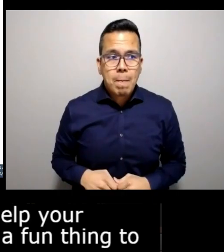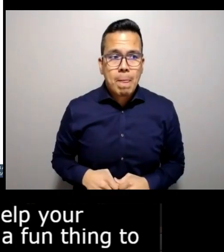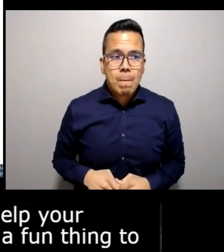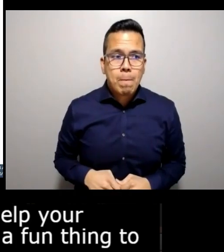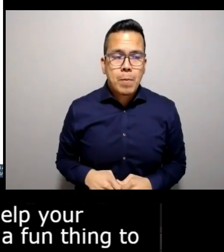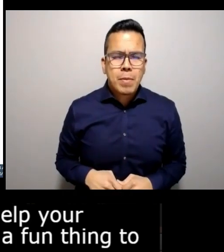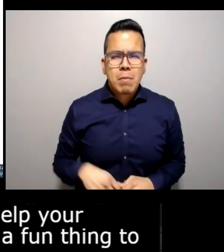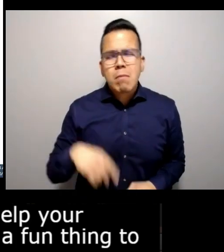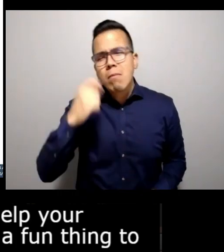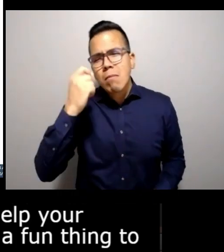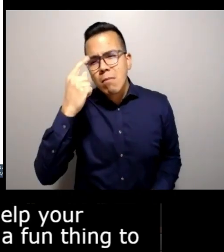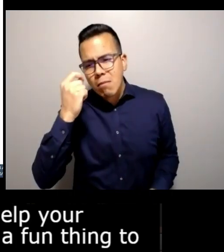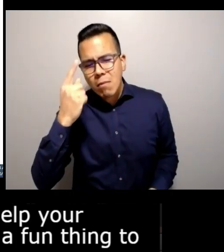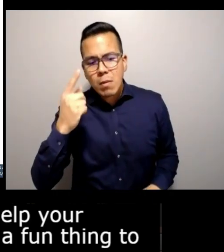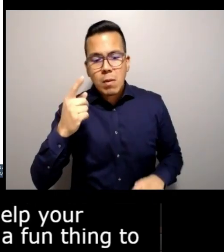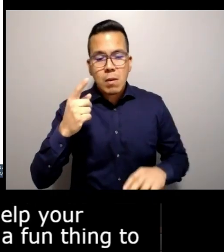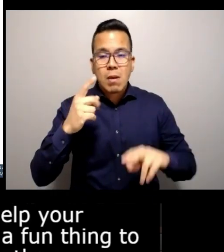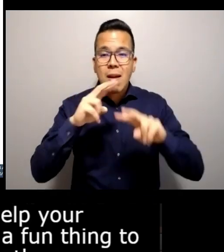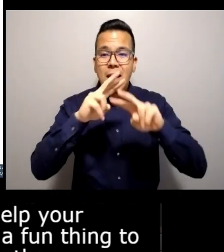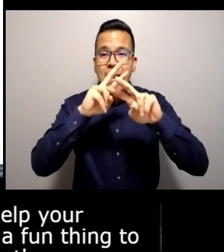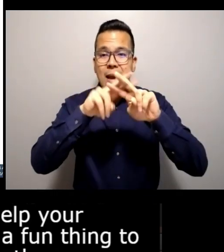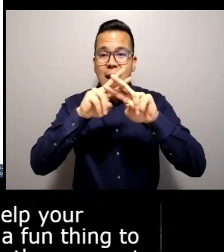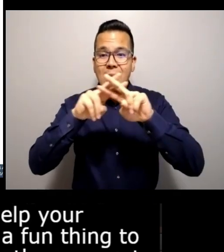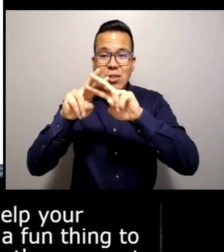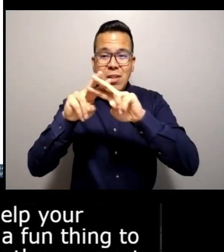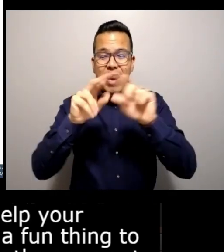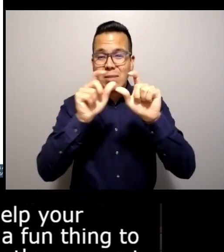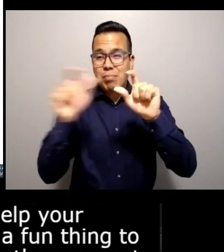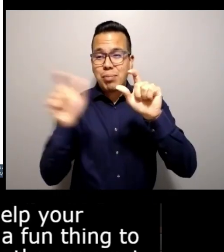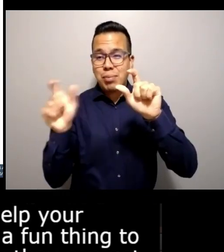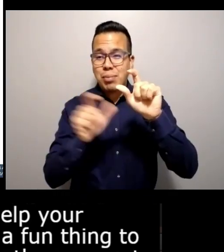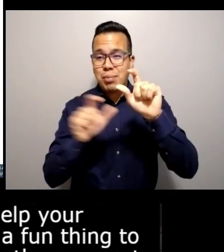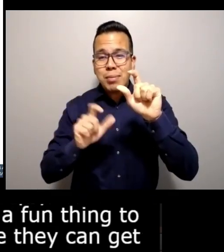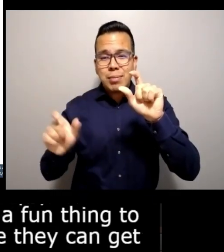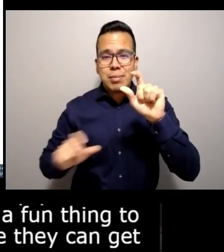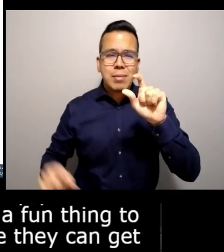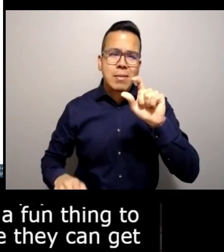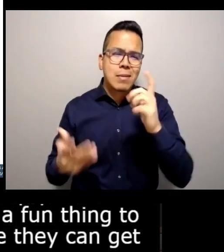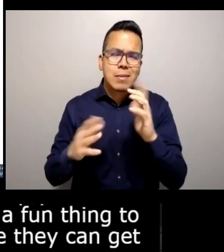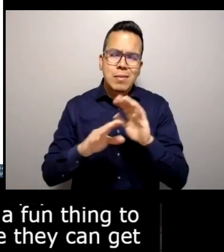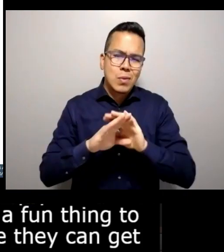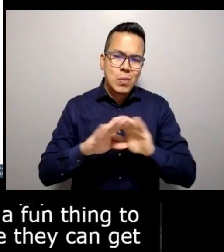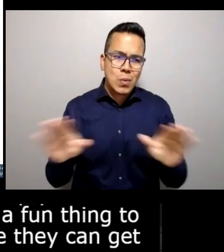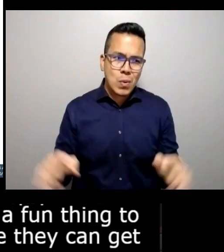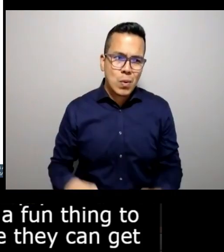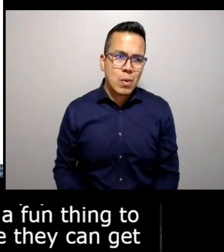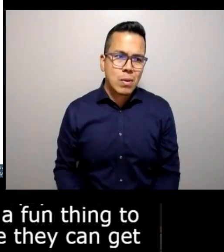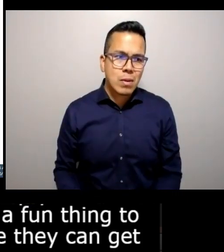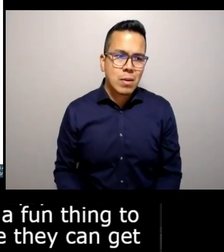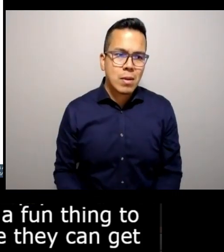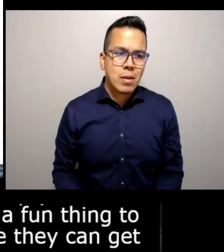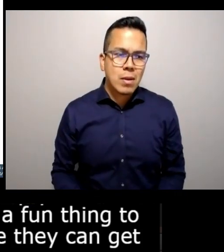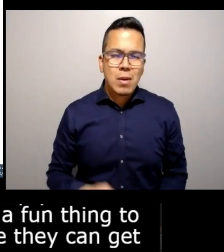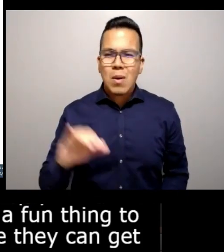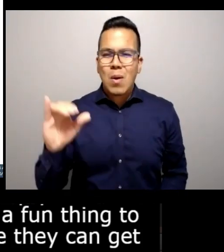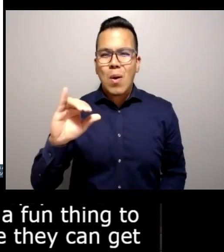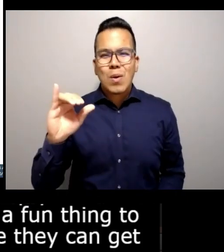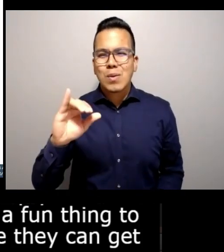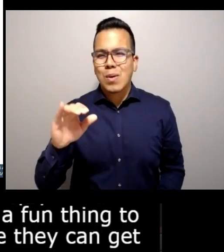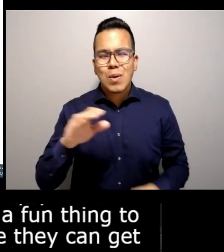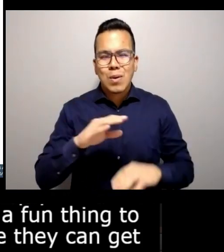get tedious, and avoid kind of random gratuitous acts of hashtagging that mean nothing.